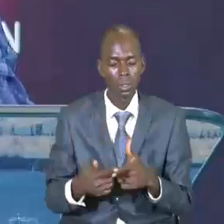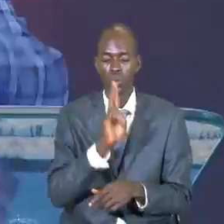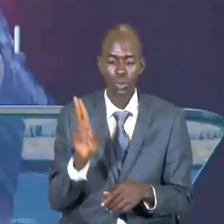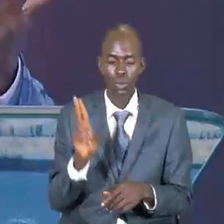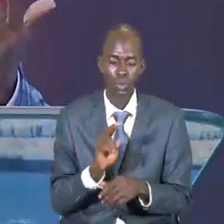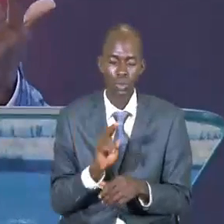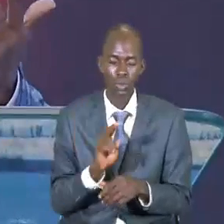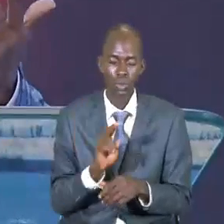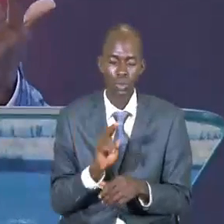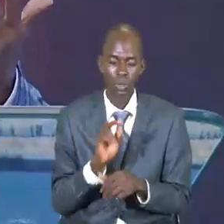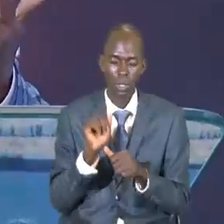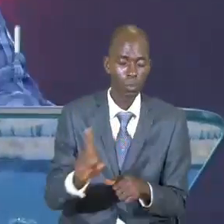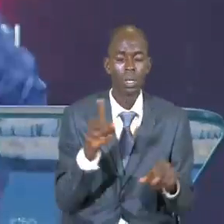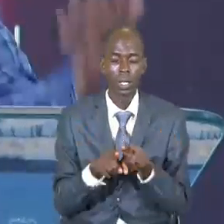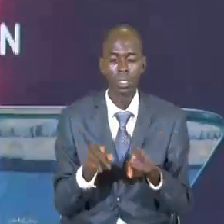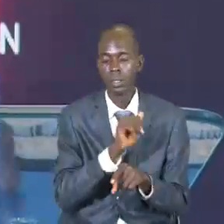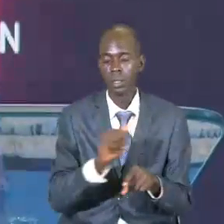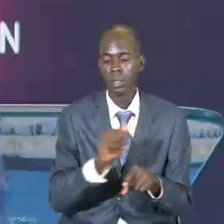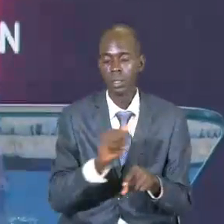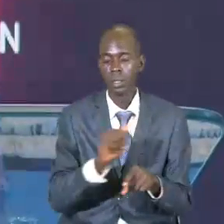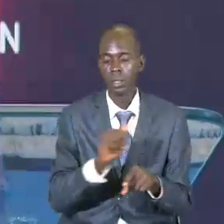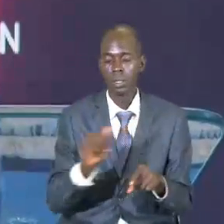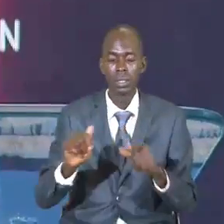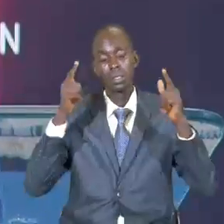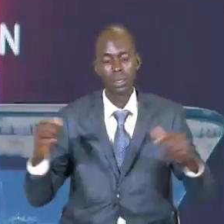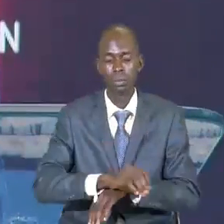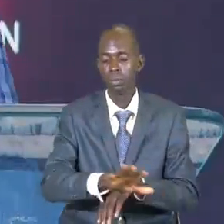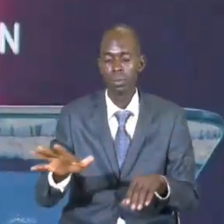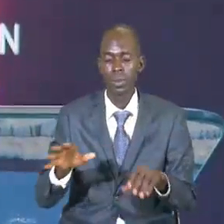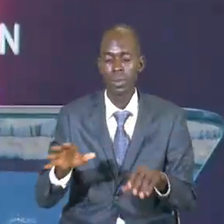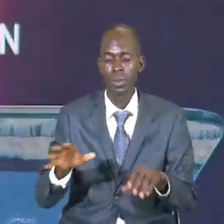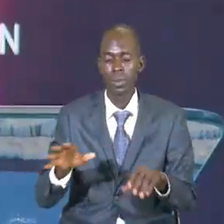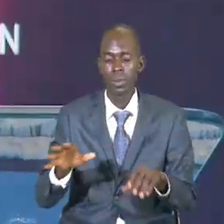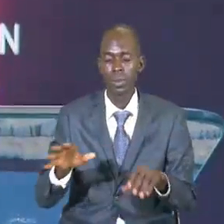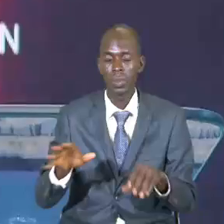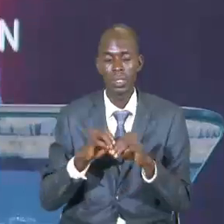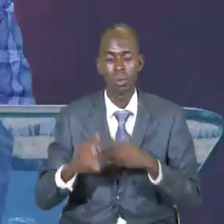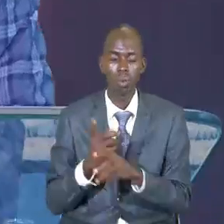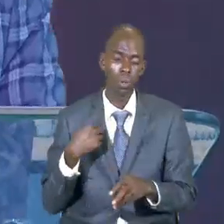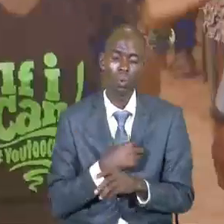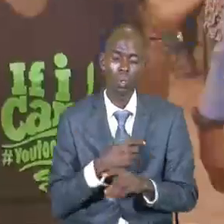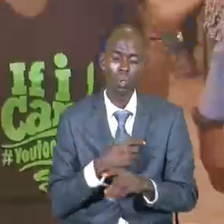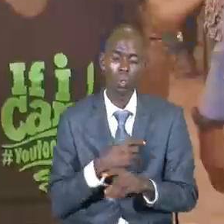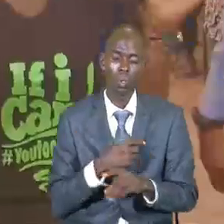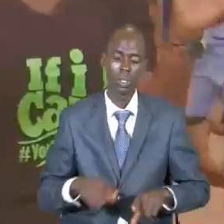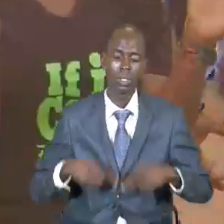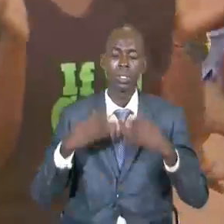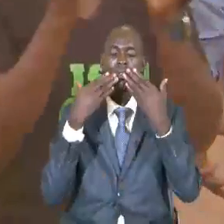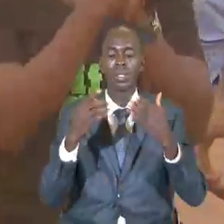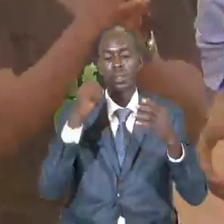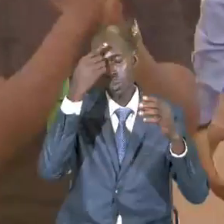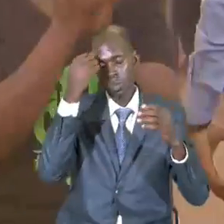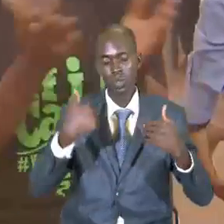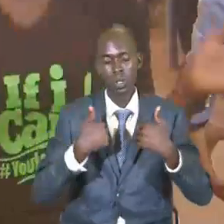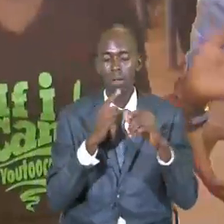a great impact in the world in which we live. Well, thank you, because we know you have answered.